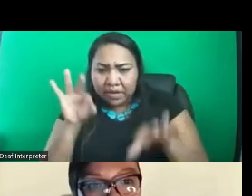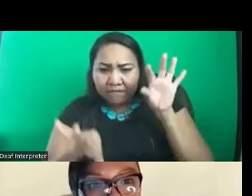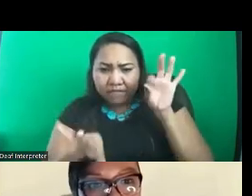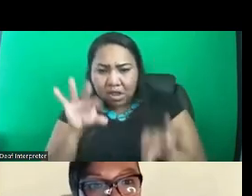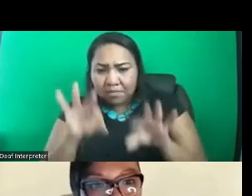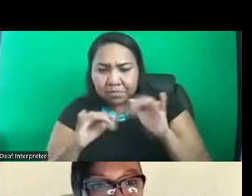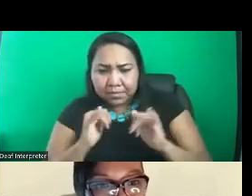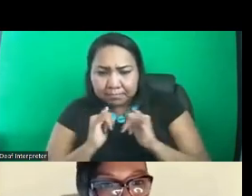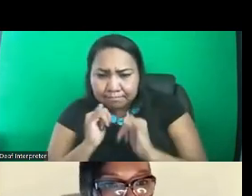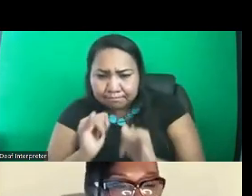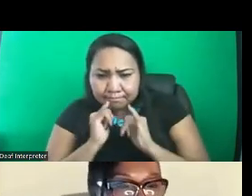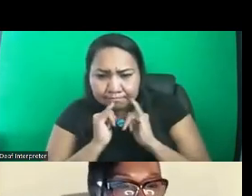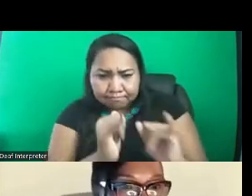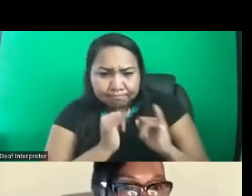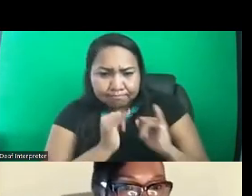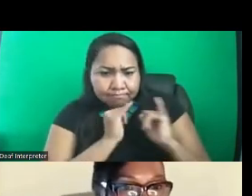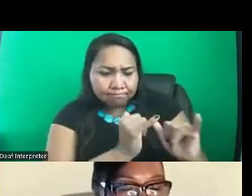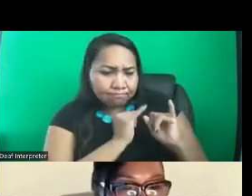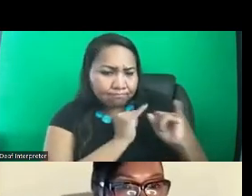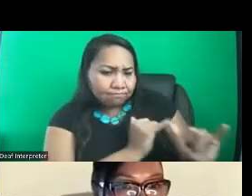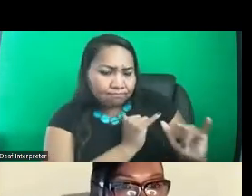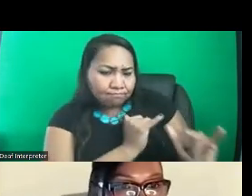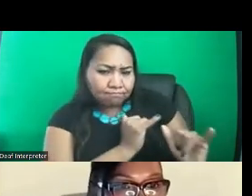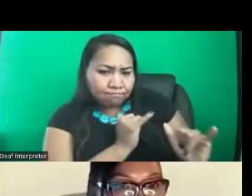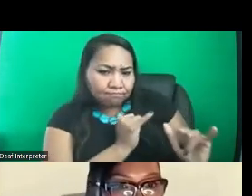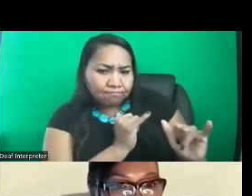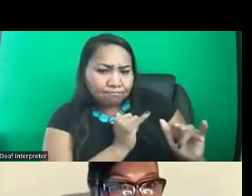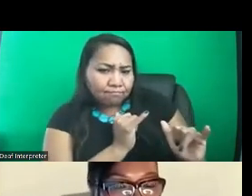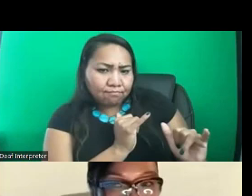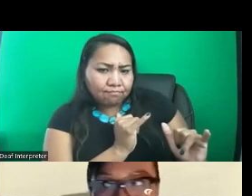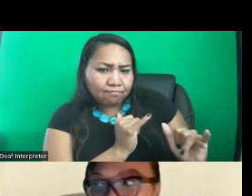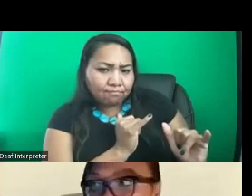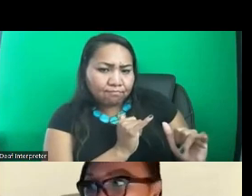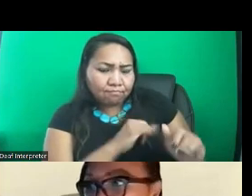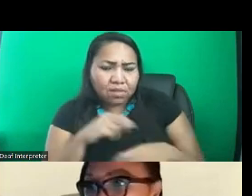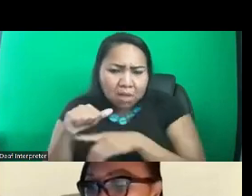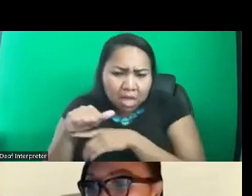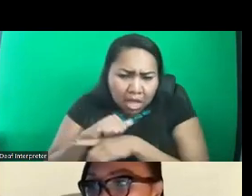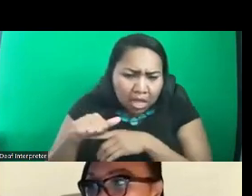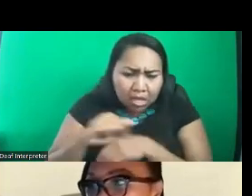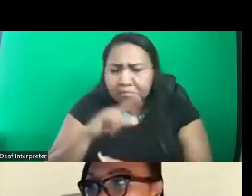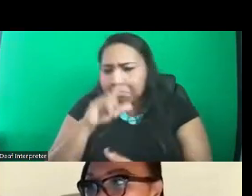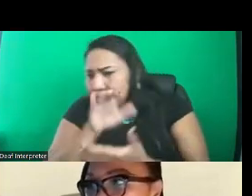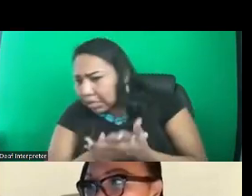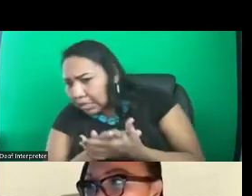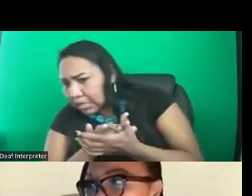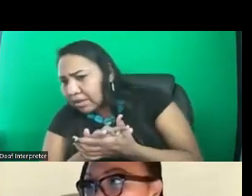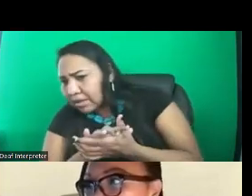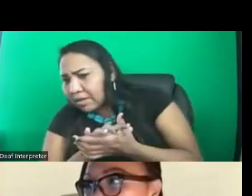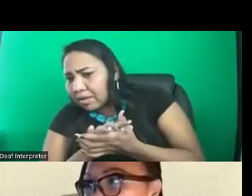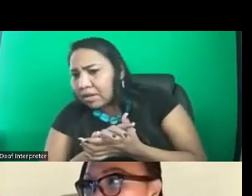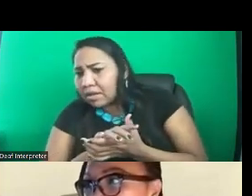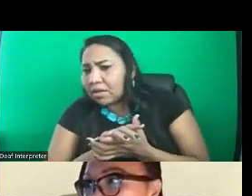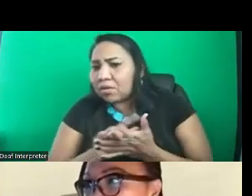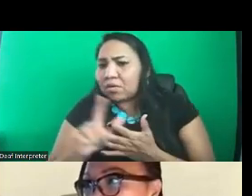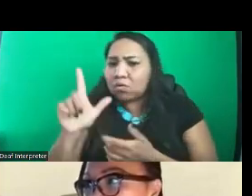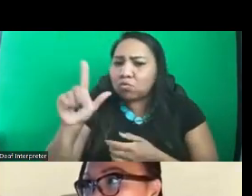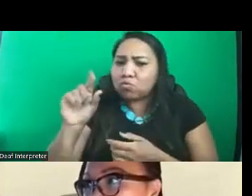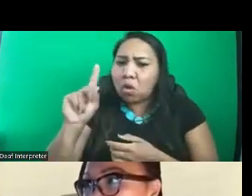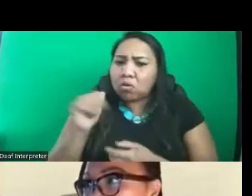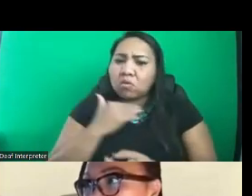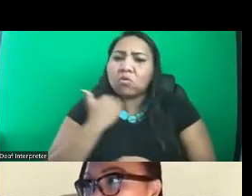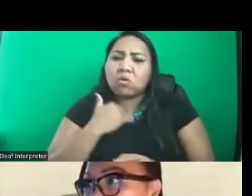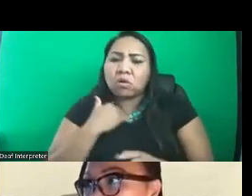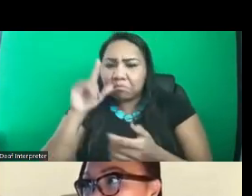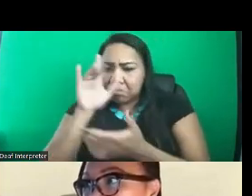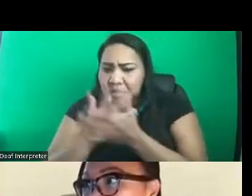Lakota people, and however way they believe. We have a lot of generalities that we can connect